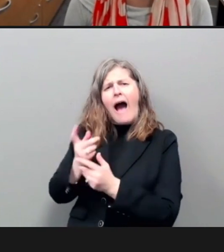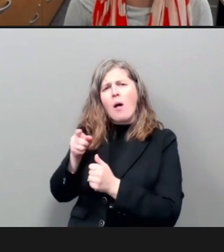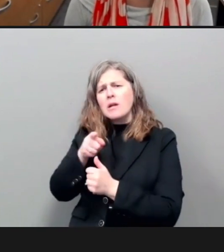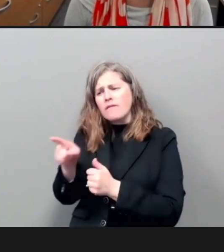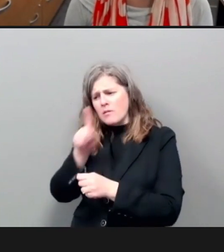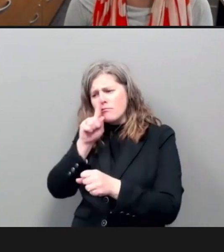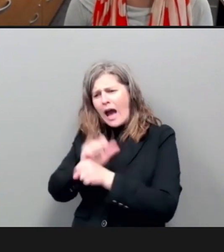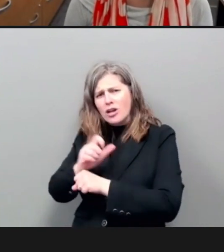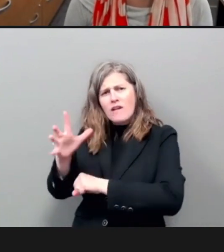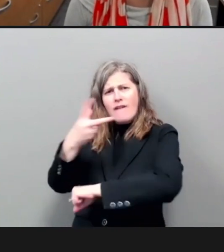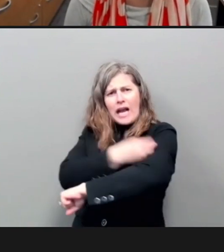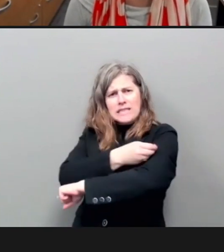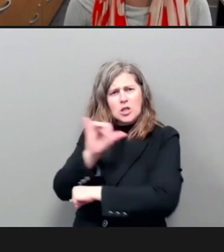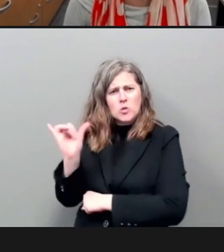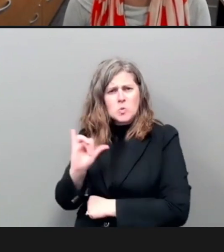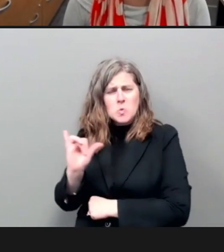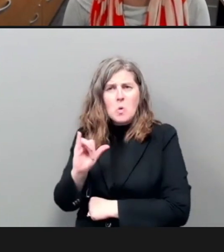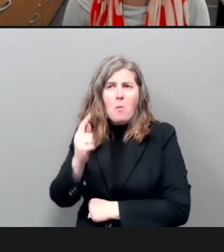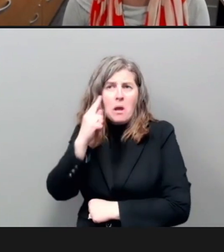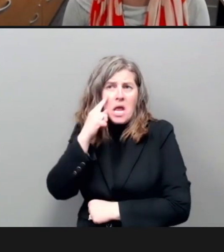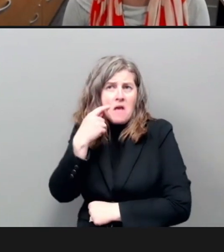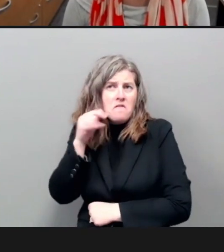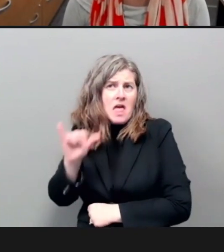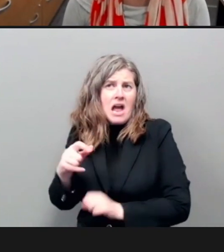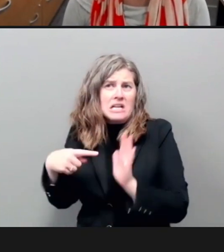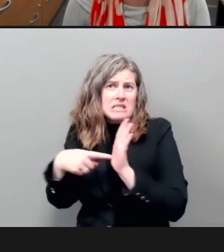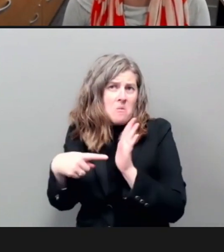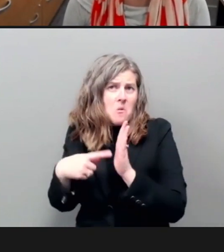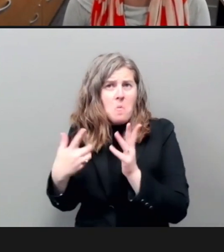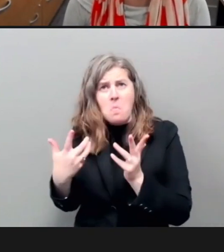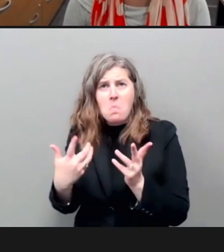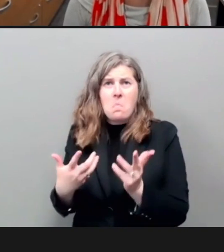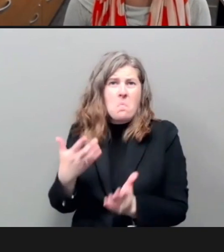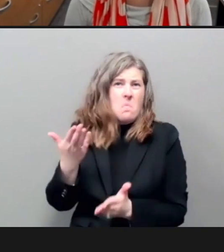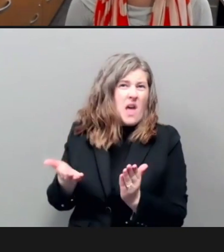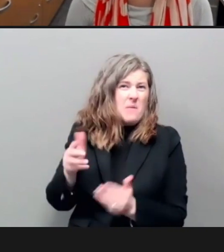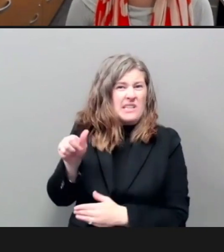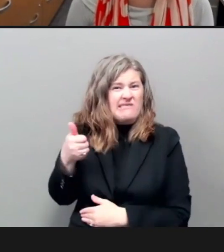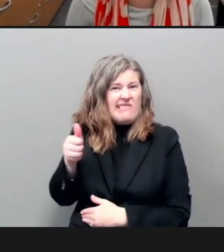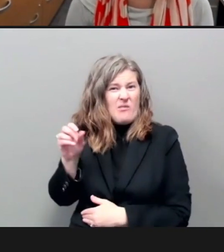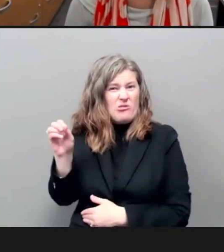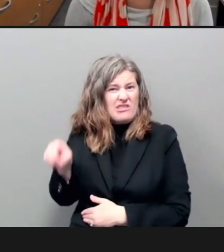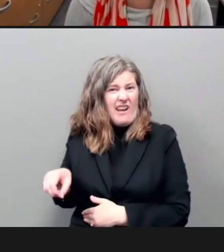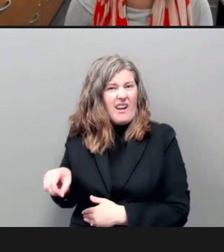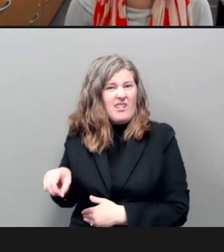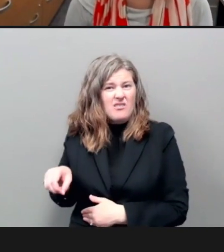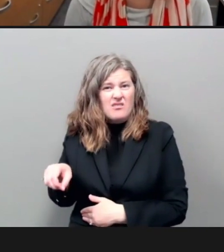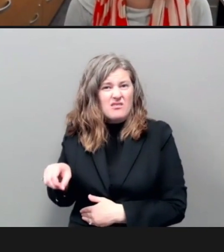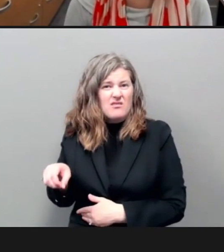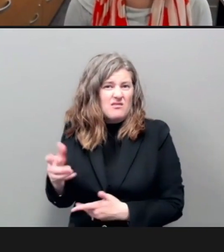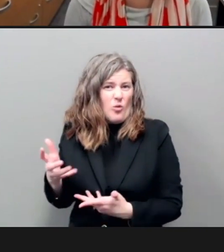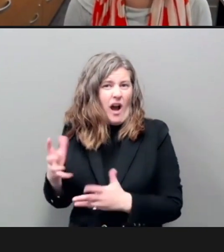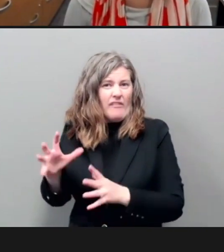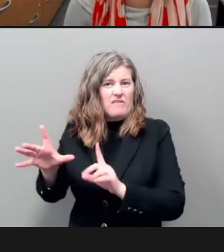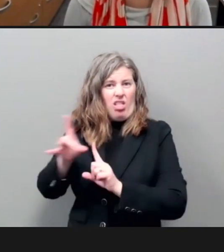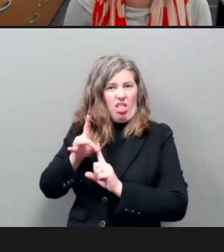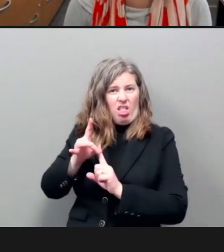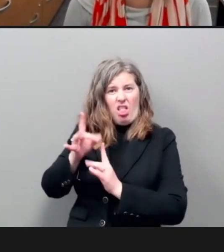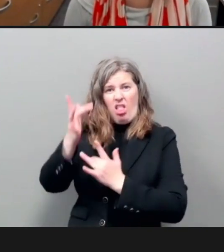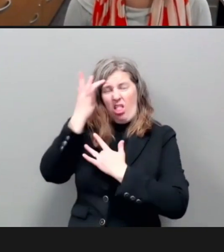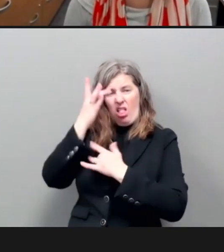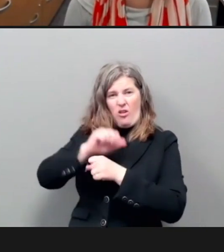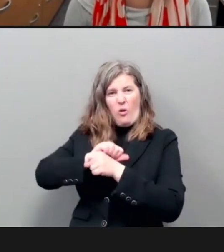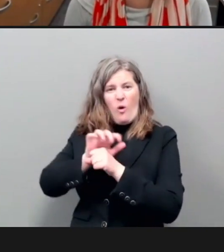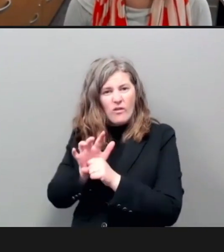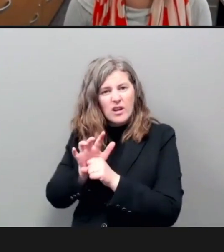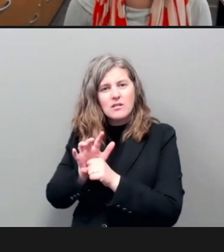vaccines, but let's just say that's, by then, say 10% of New Mexicans will have had COVID, where I think we're at 9.3